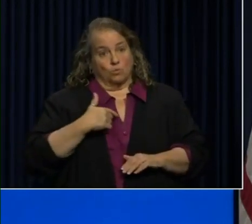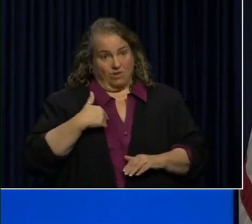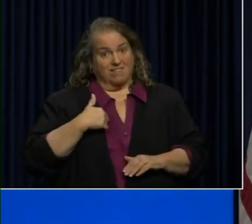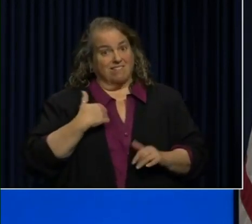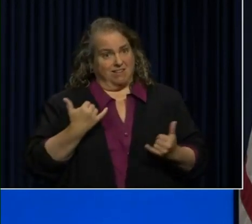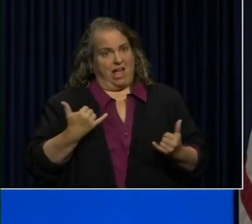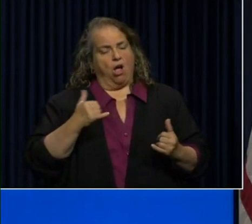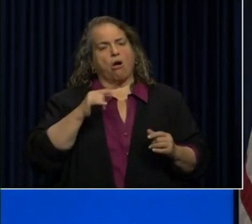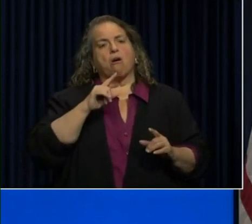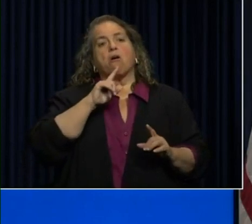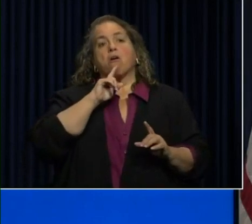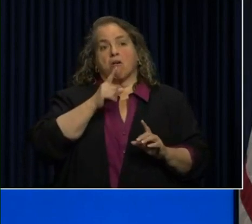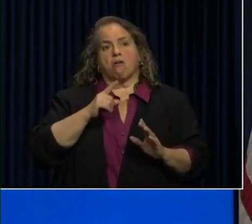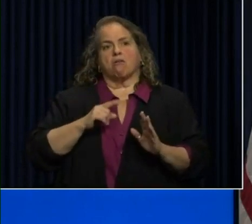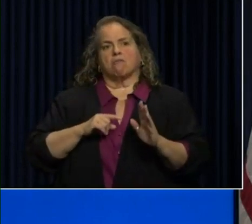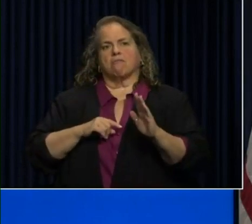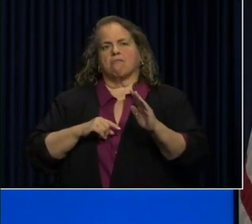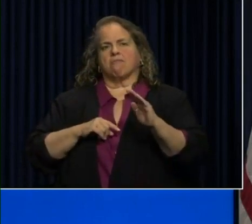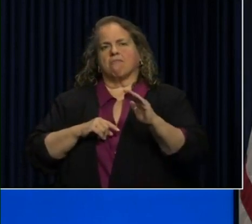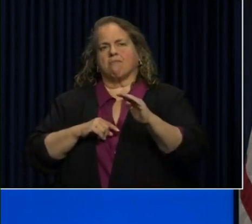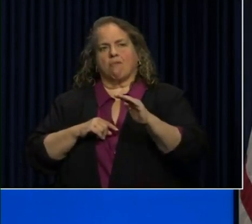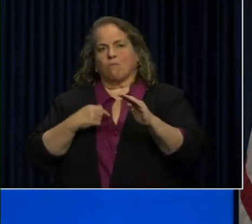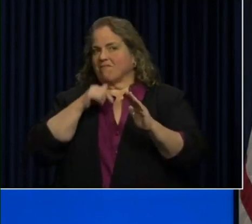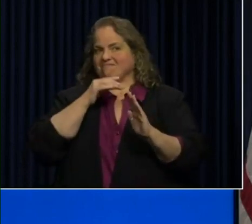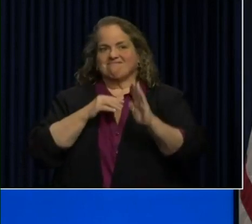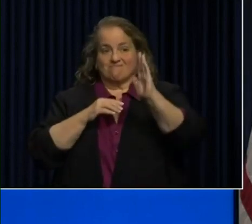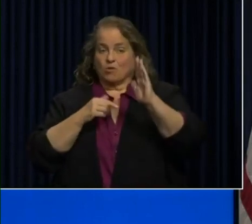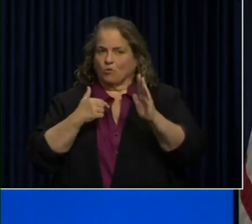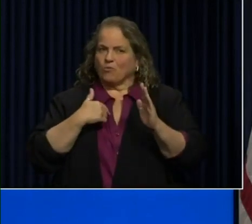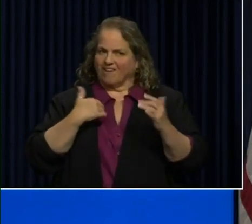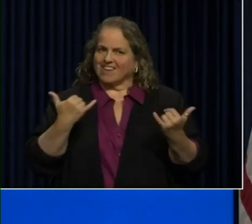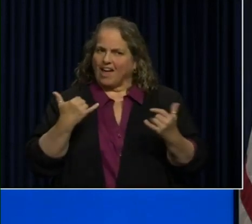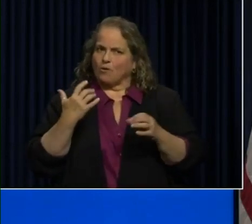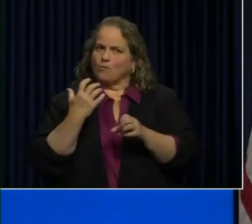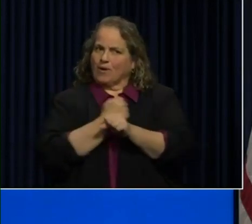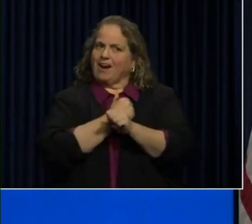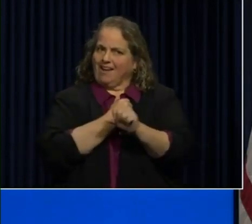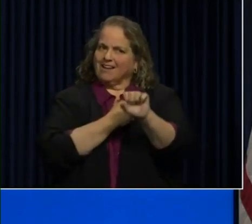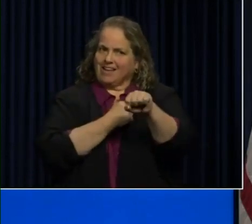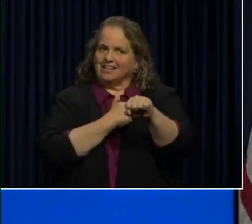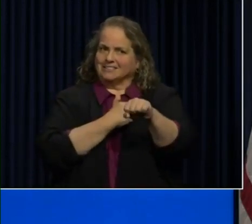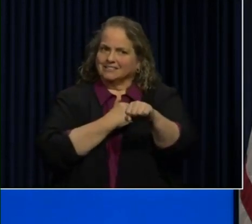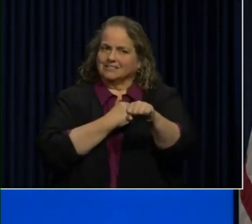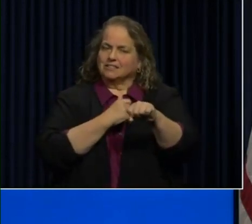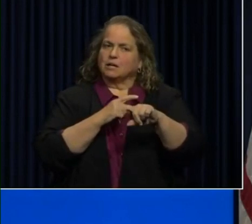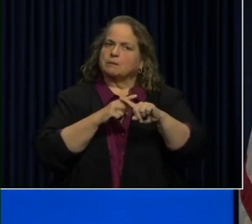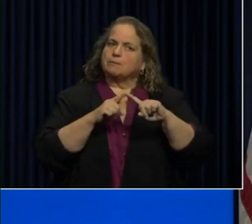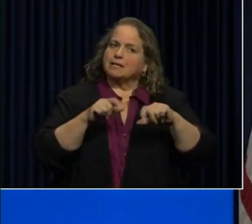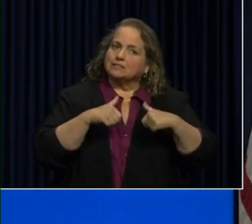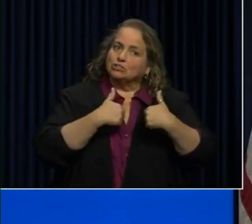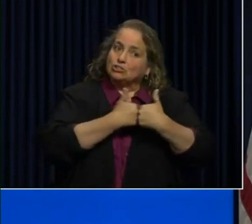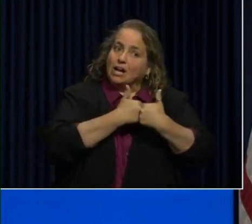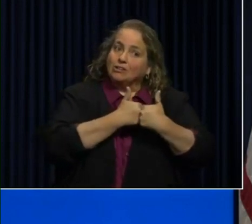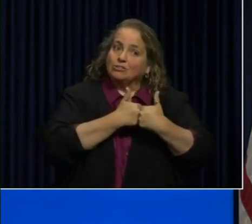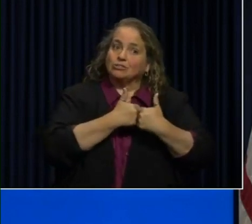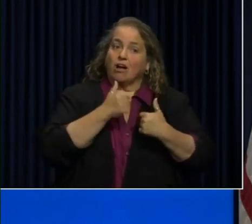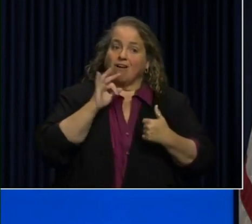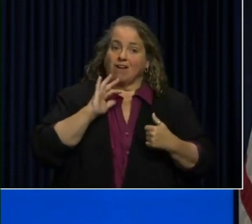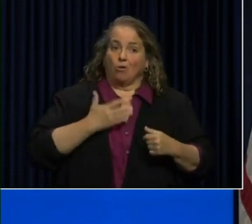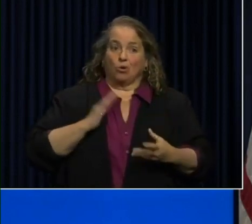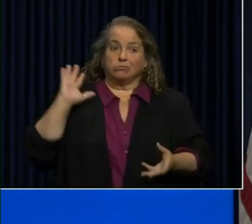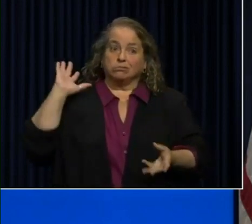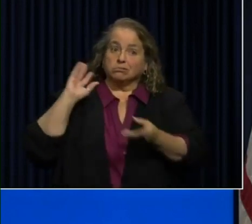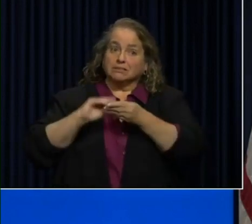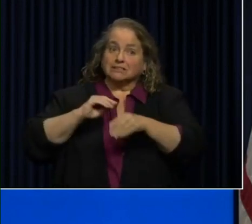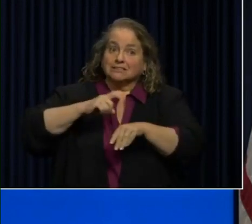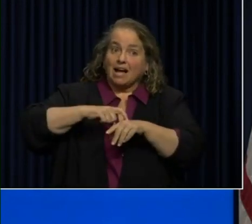curve. We are winning this fight. But the challenge of our times is not supposed to be easy. So let's make